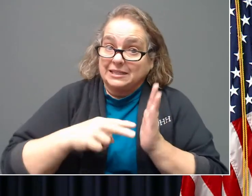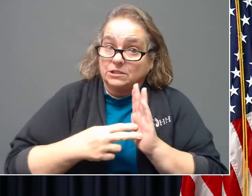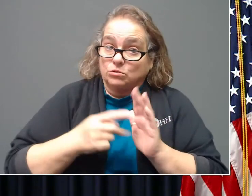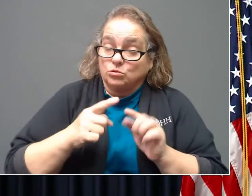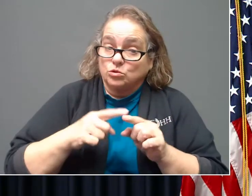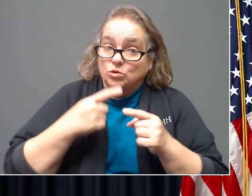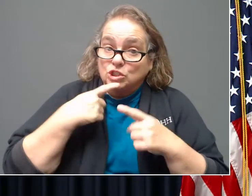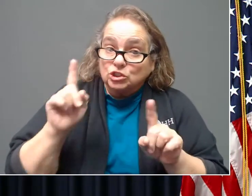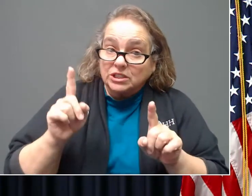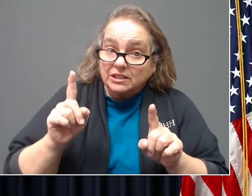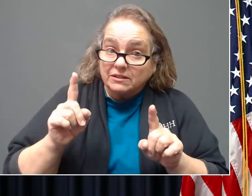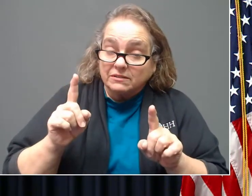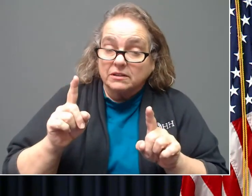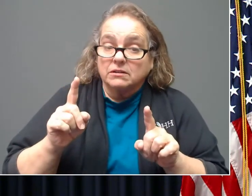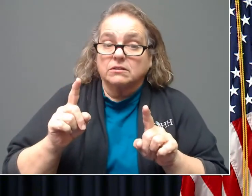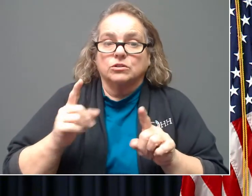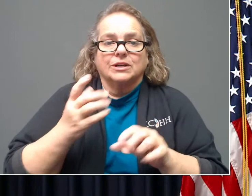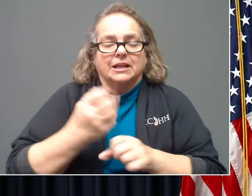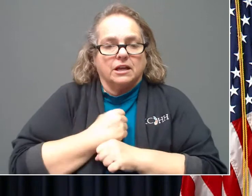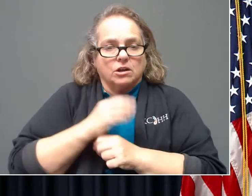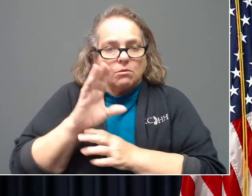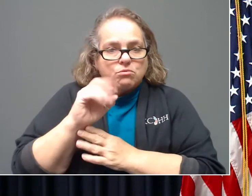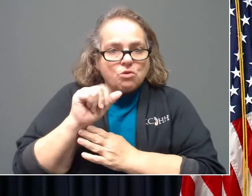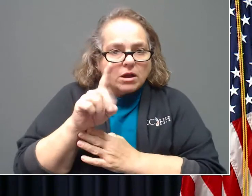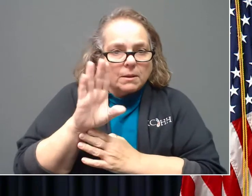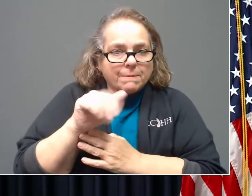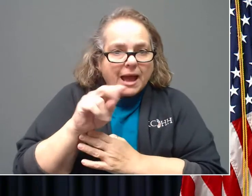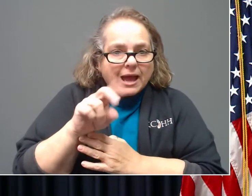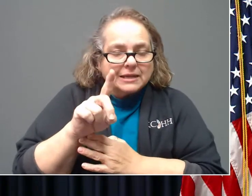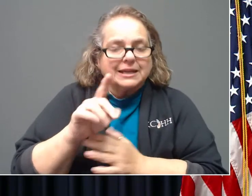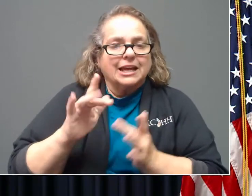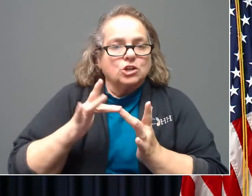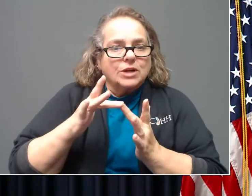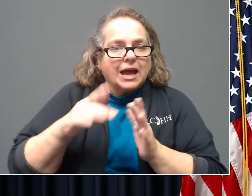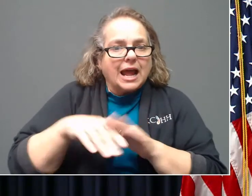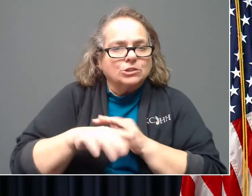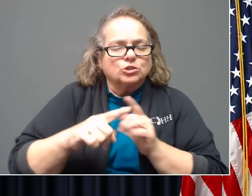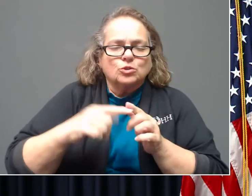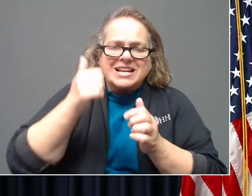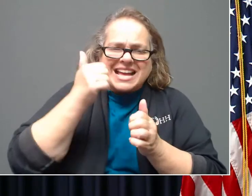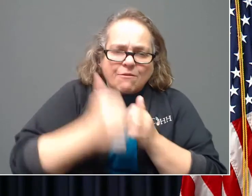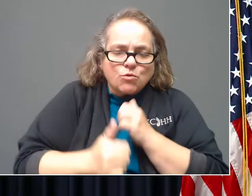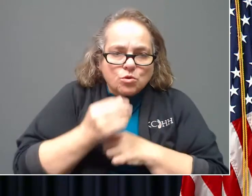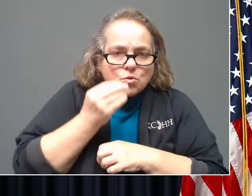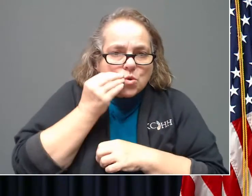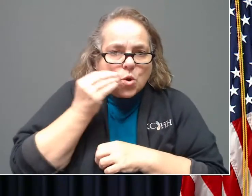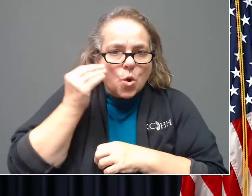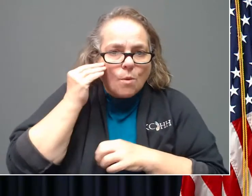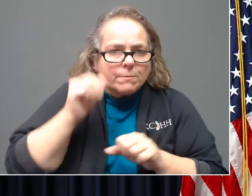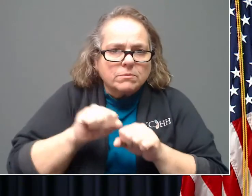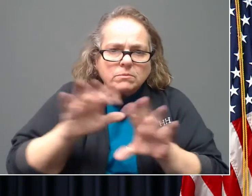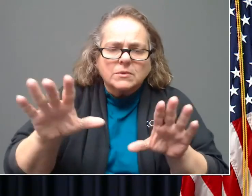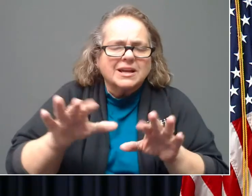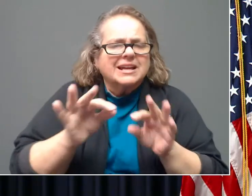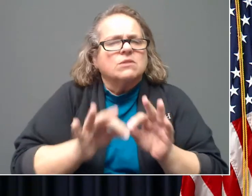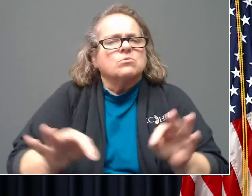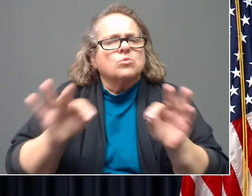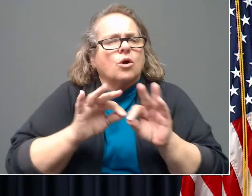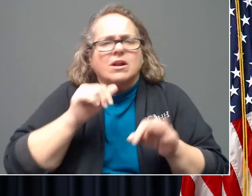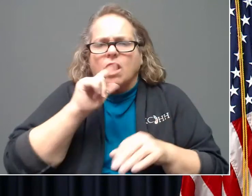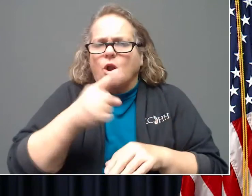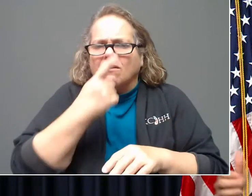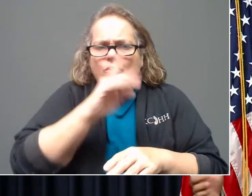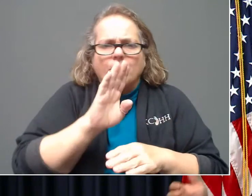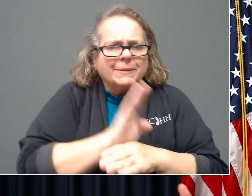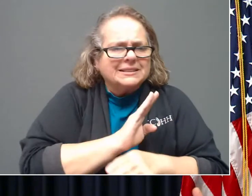getting broadband internet access to every single home, knowing that it's not just important for business, but now